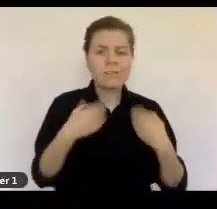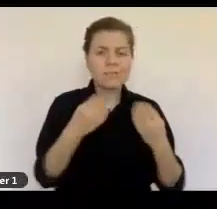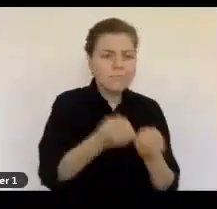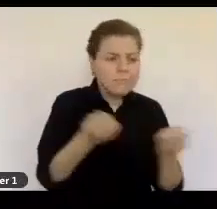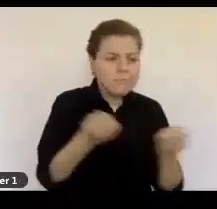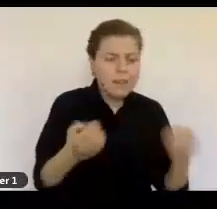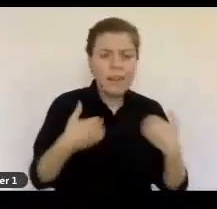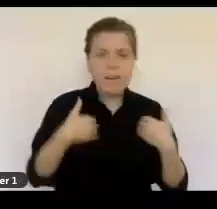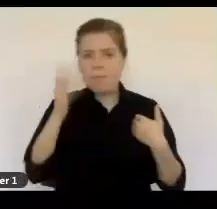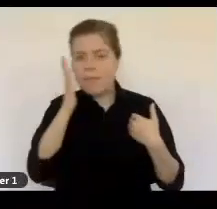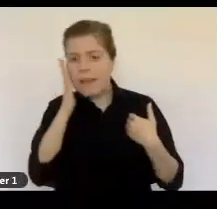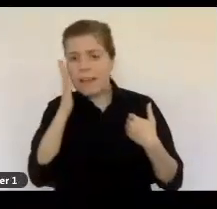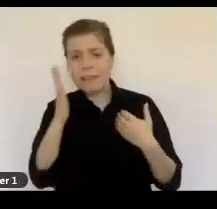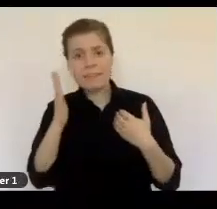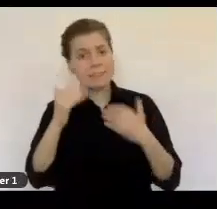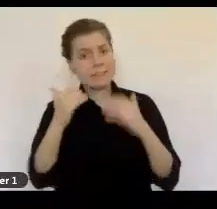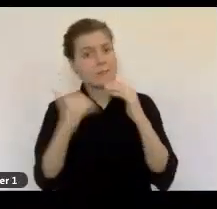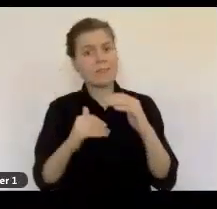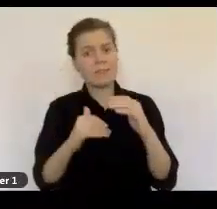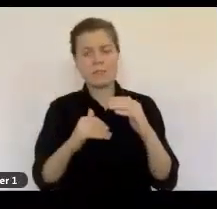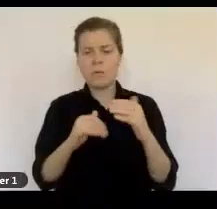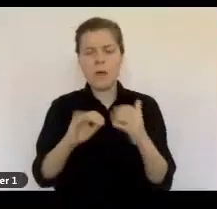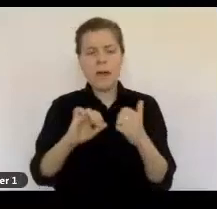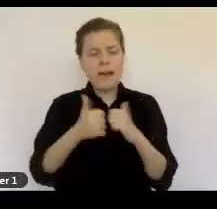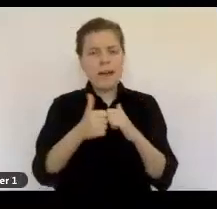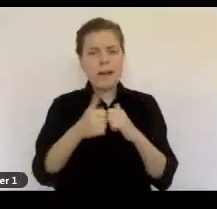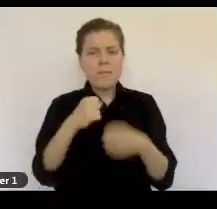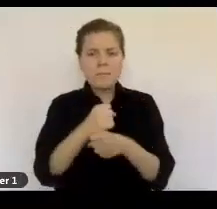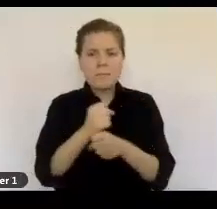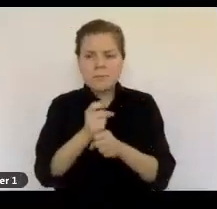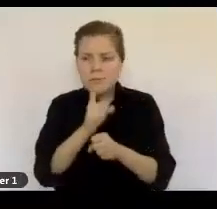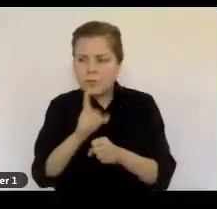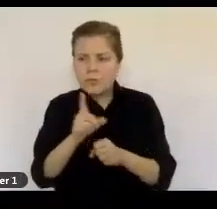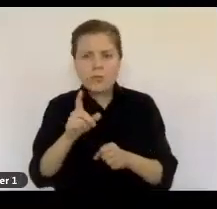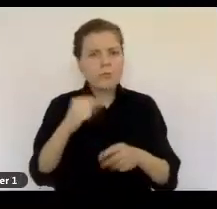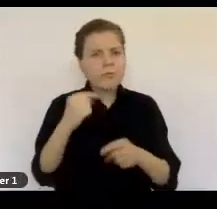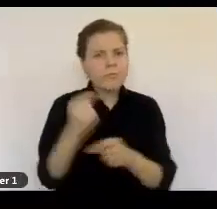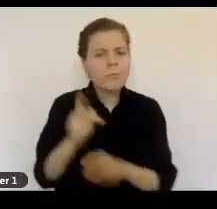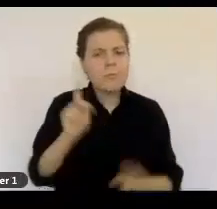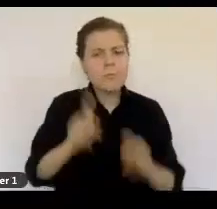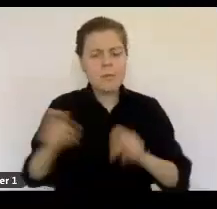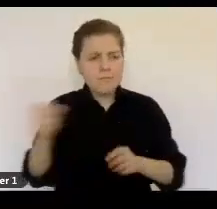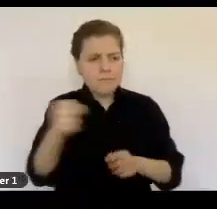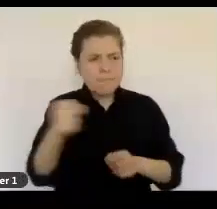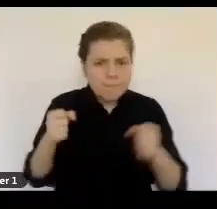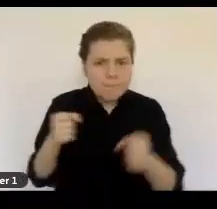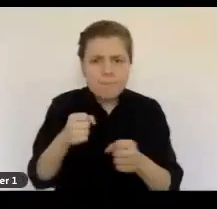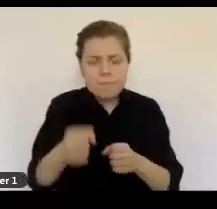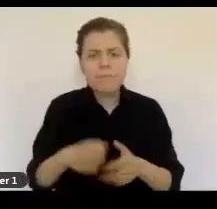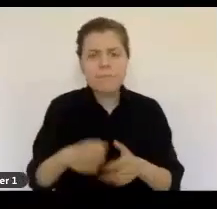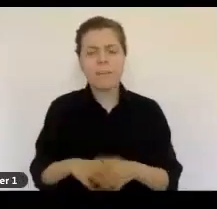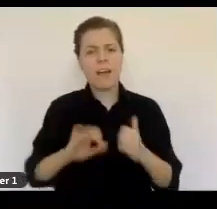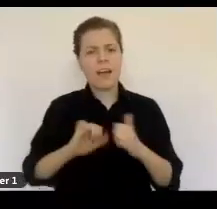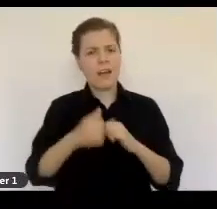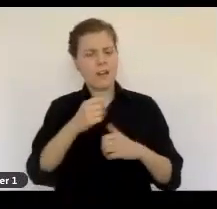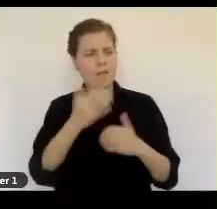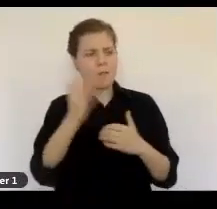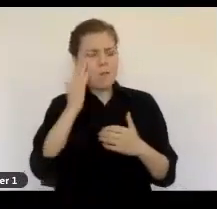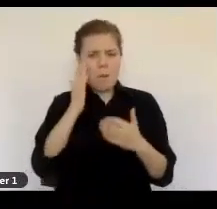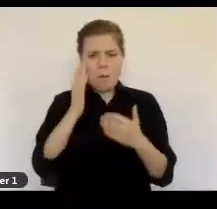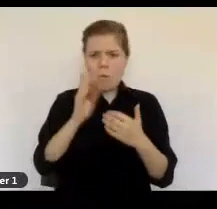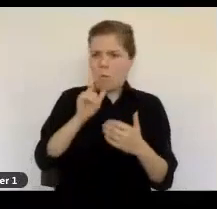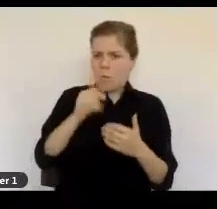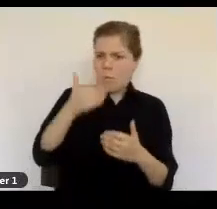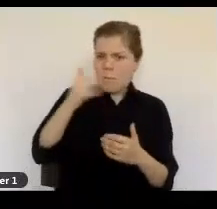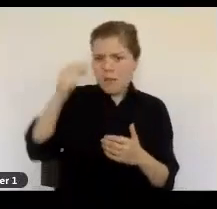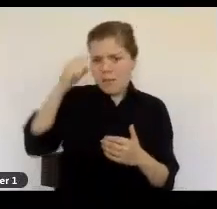they have to plan for those shortages, like ventilators, ICU beds, etc. And they have to choose who gets those and what's fair.